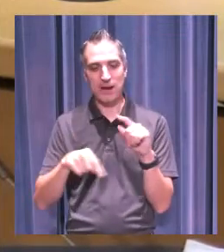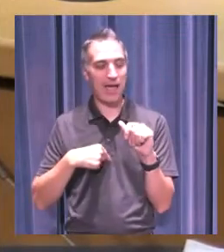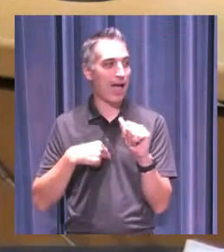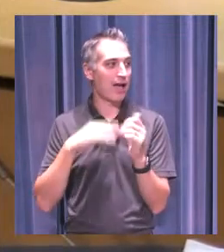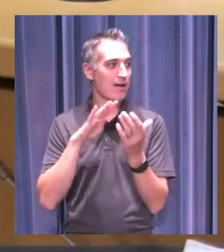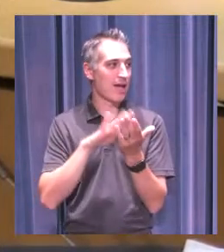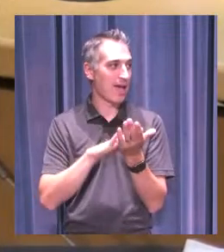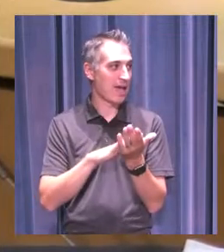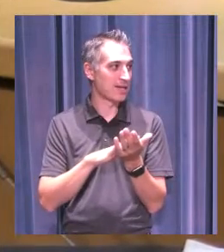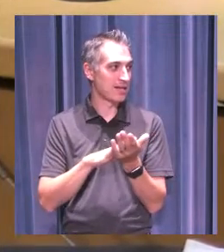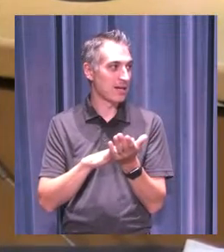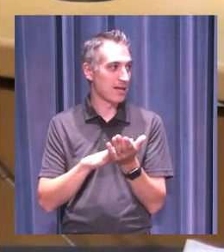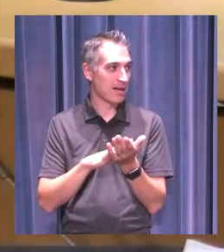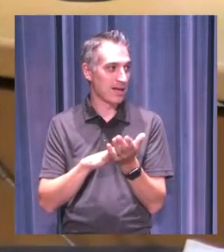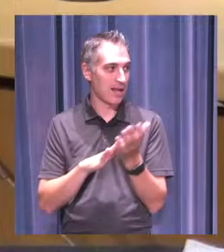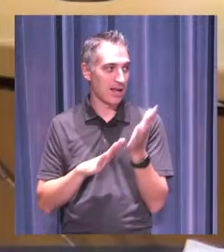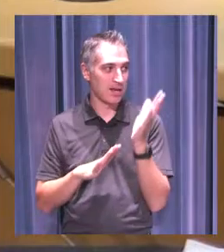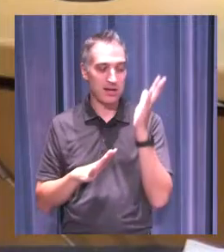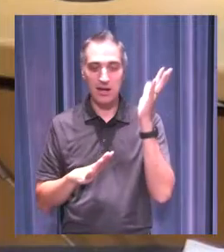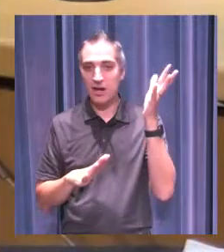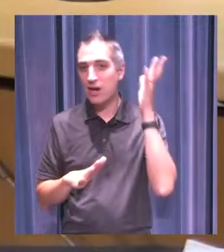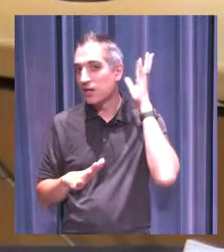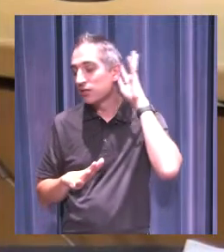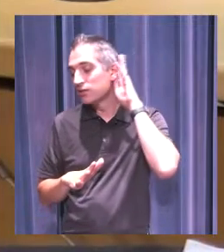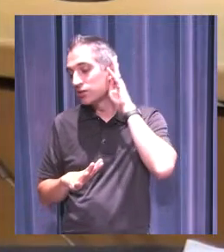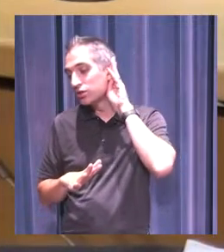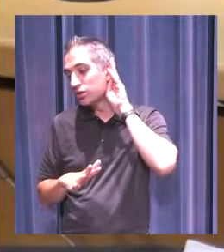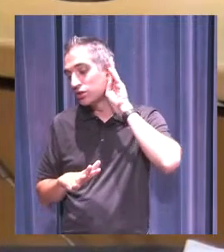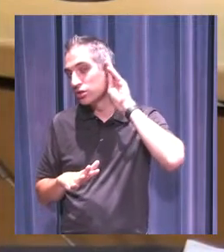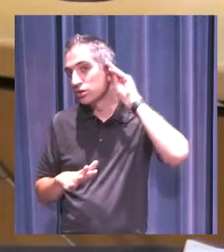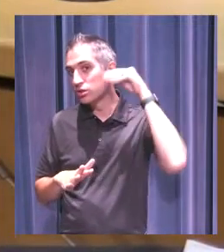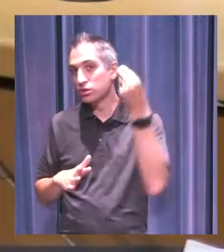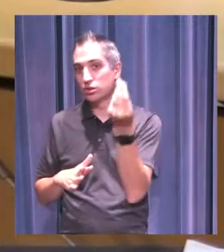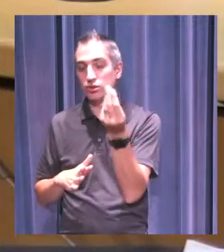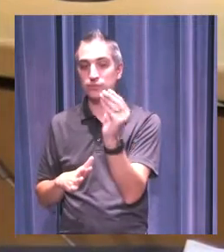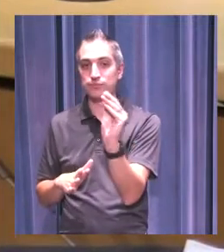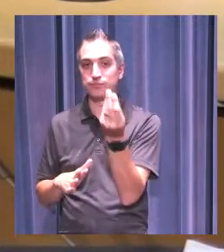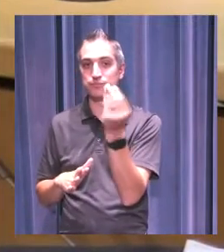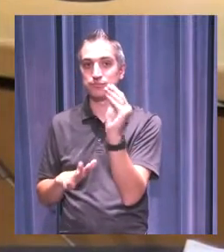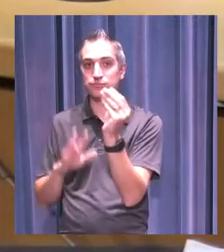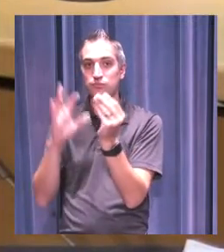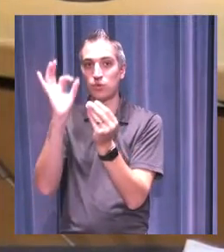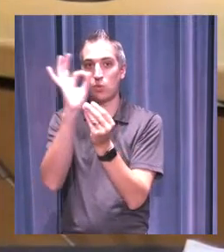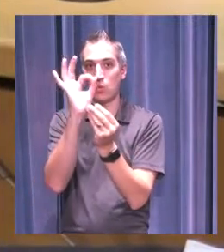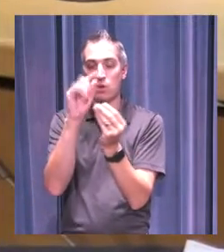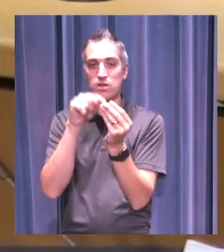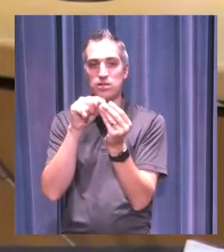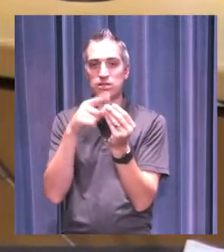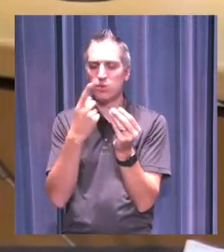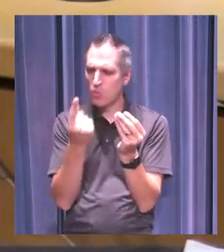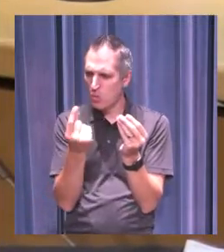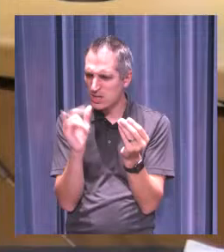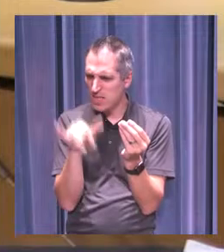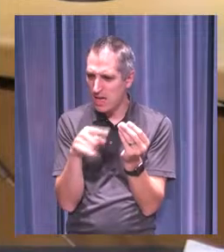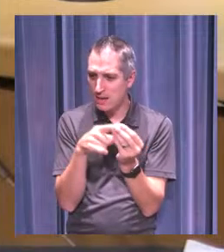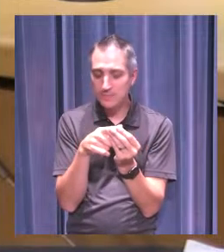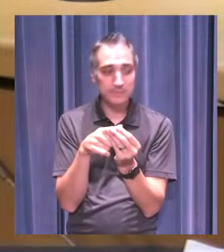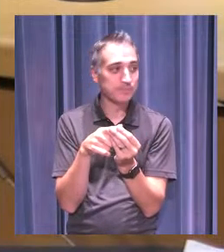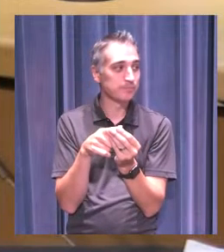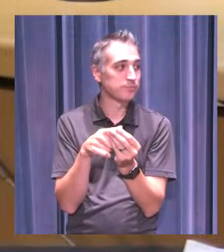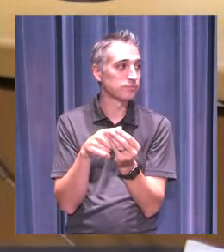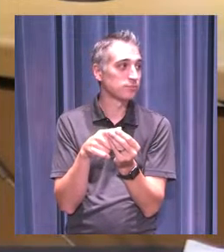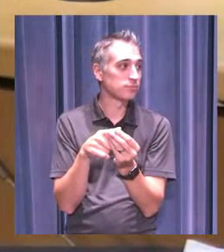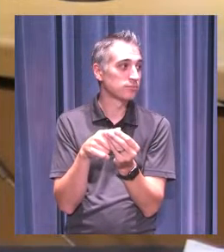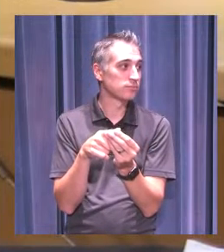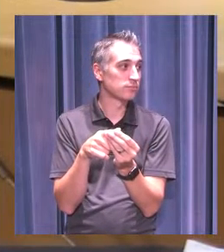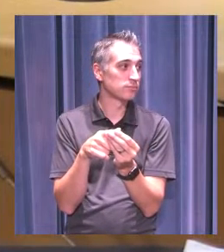and was talking to him and pulled it out from his ear and asked him, "What's this?" And